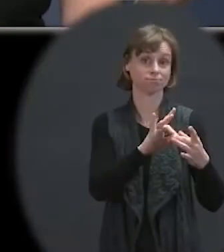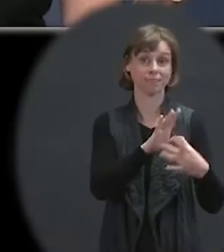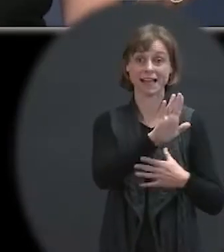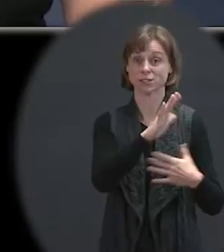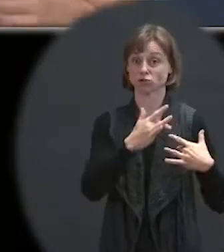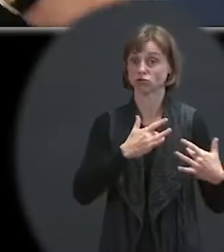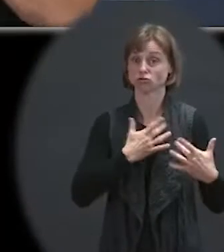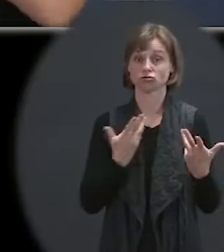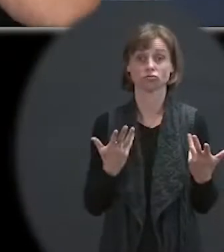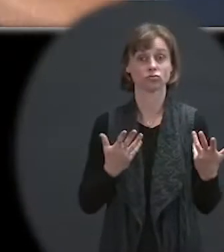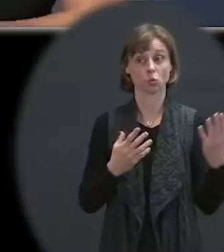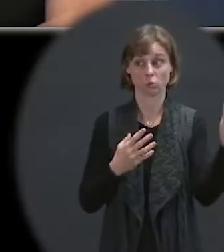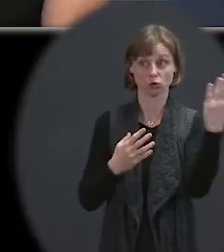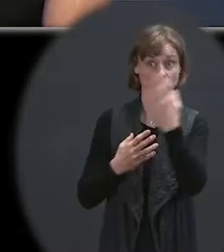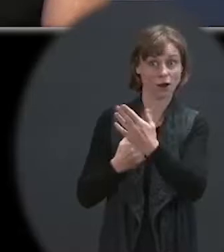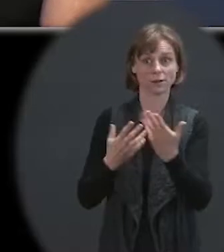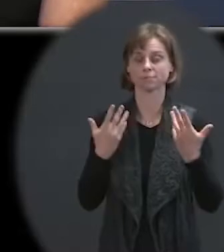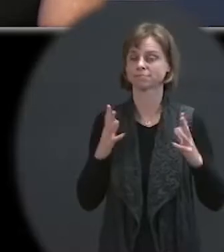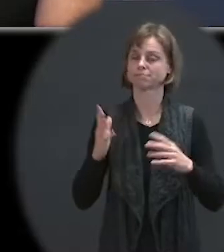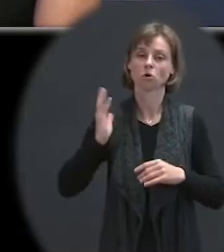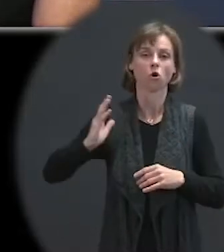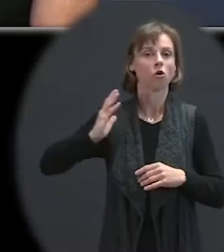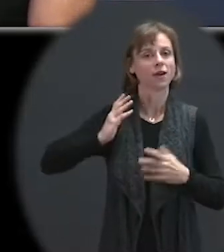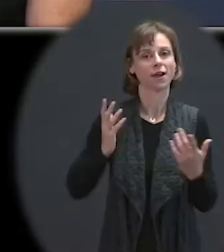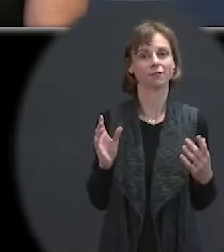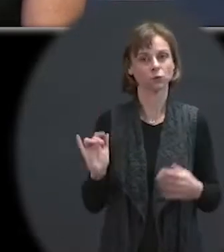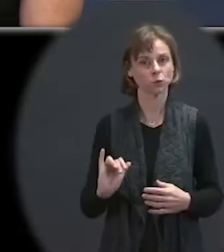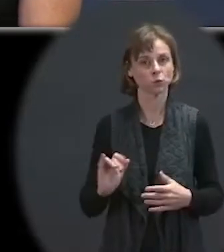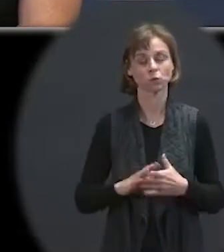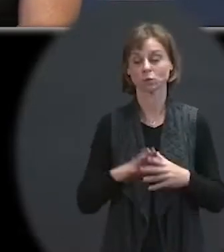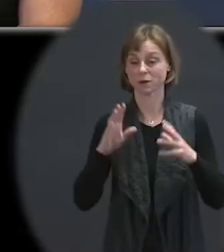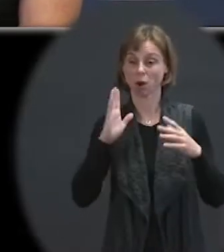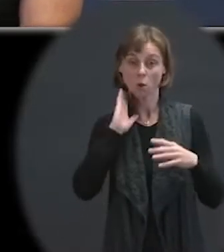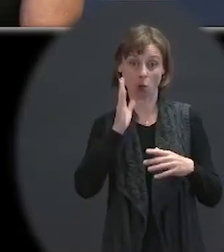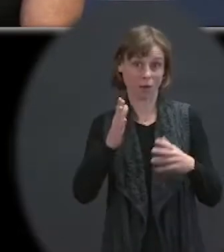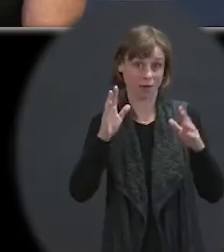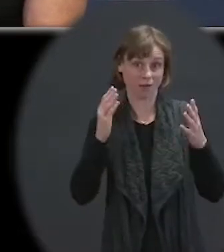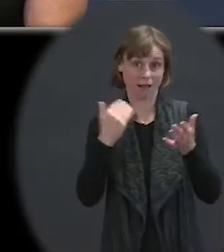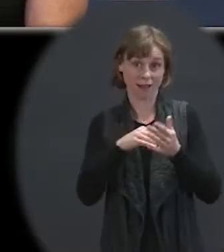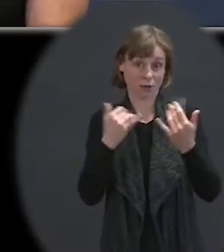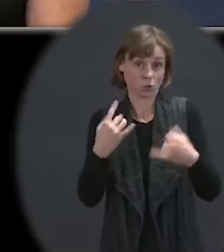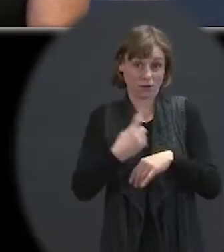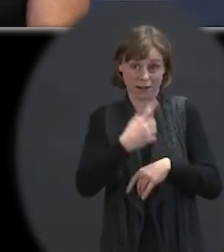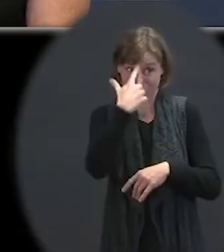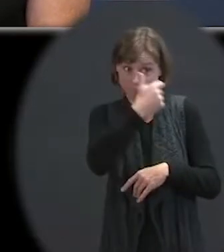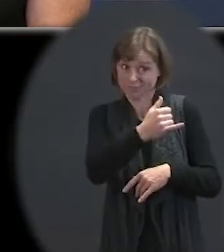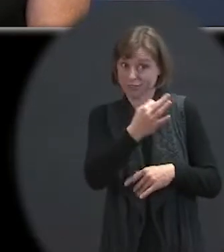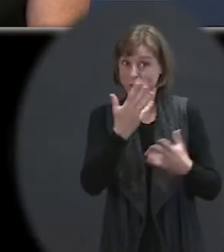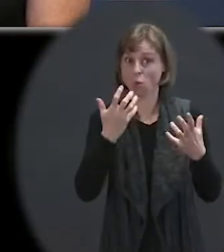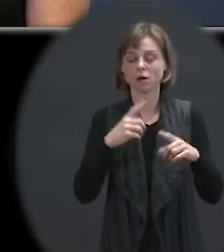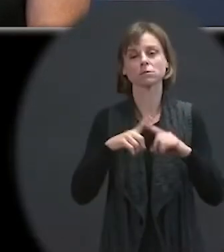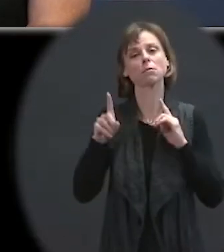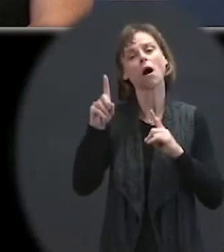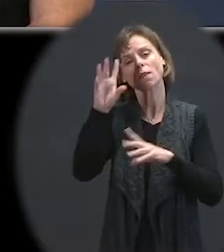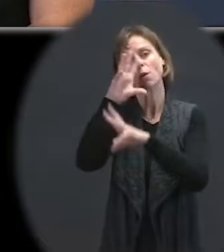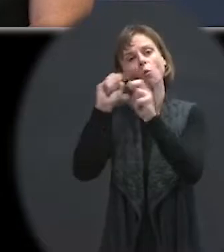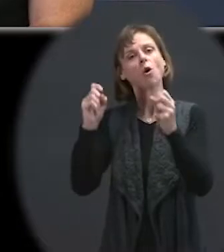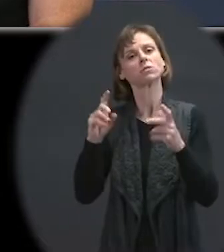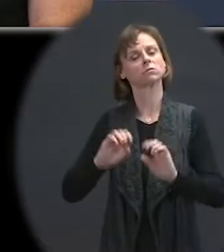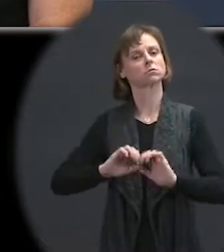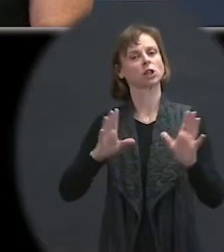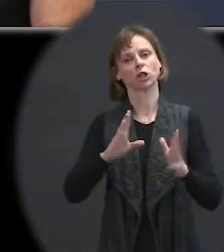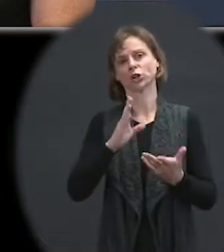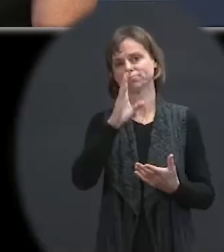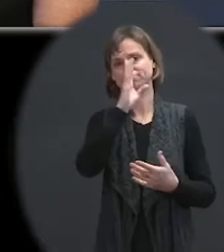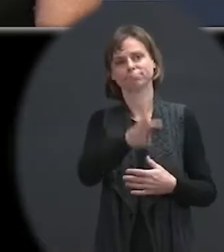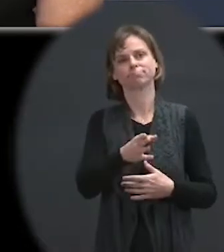has previously, and he's, of course, welcome to today. But the President made clear that this is a commitment he has made in the past, that